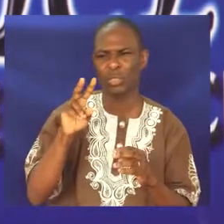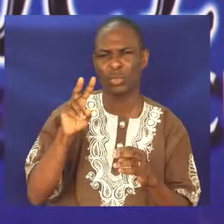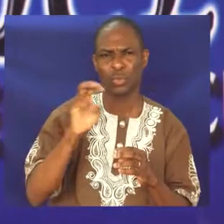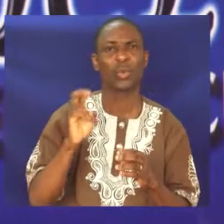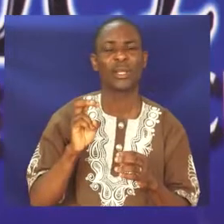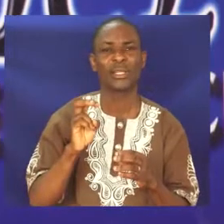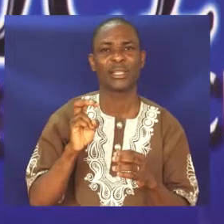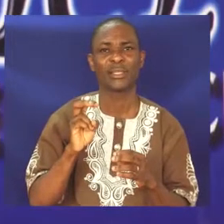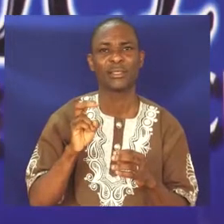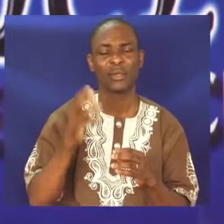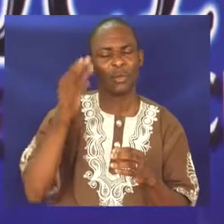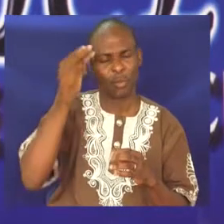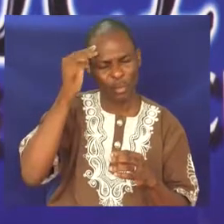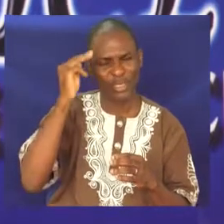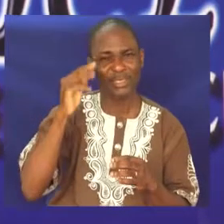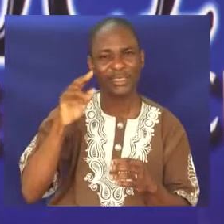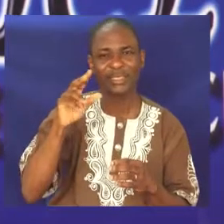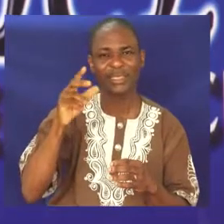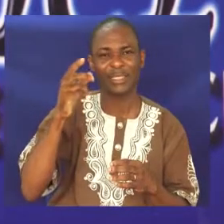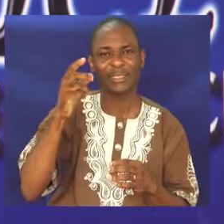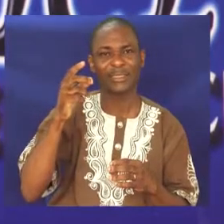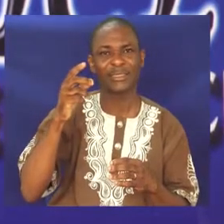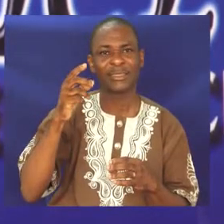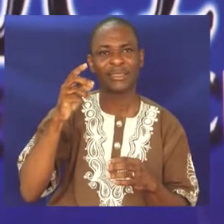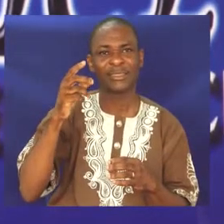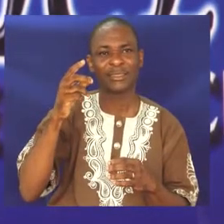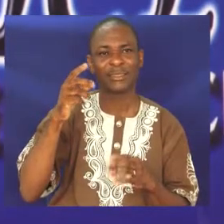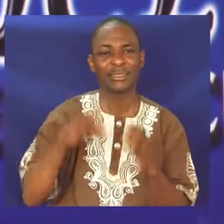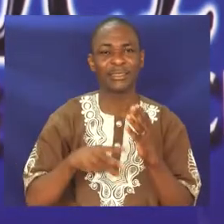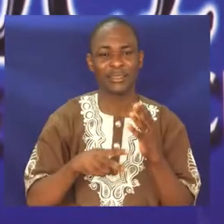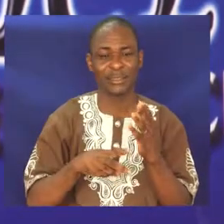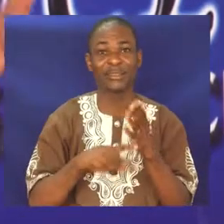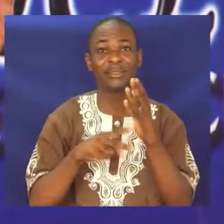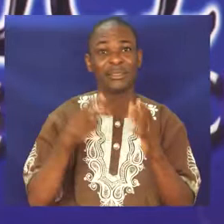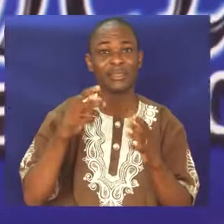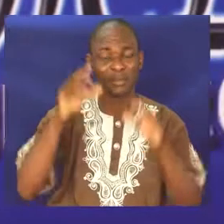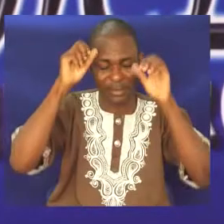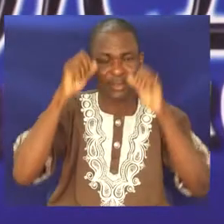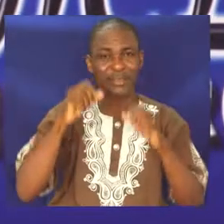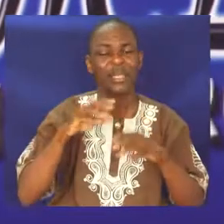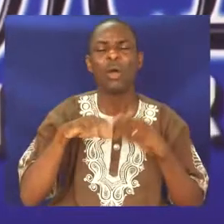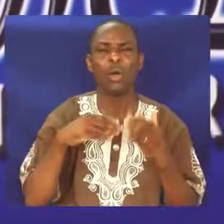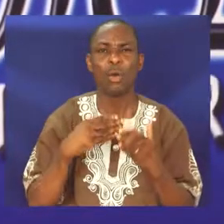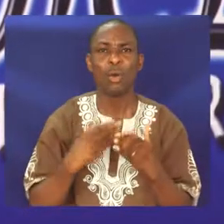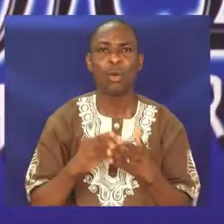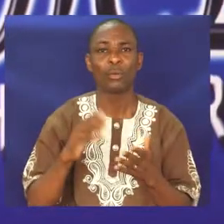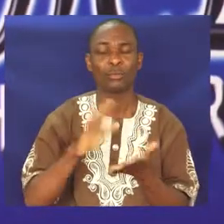I yak on my mano. Say, I yay, I said, dear, said, as I say, yano pa. And yea, you better hurry at the MPPH.